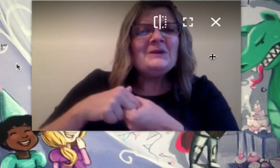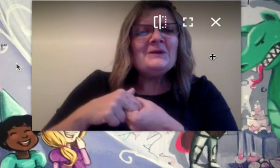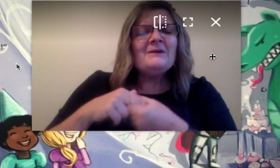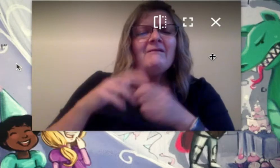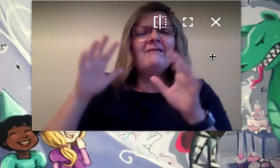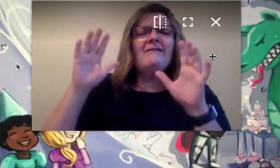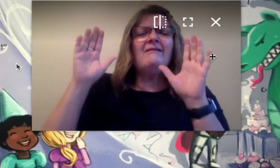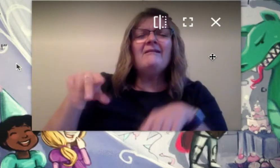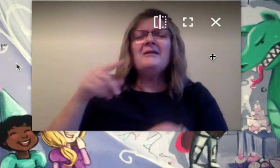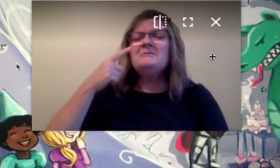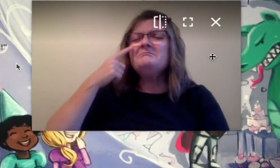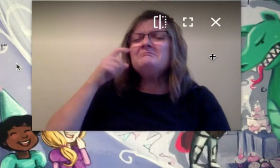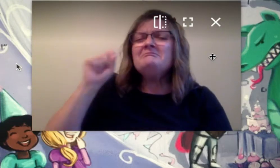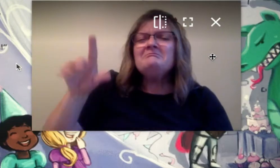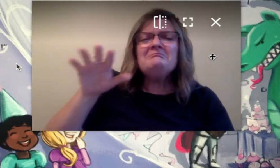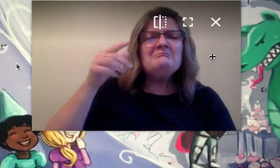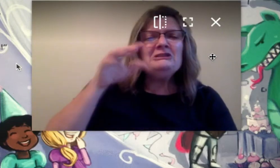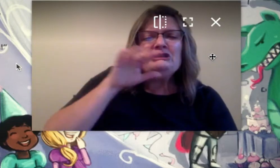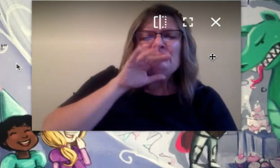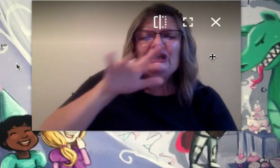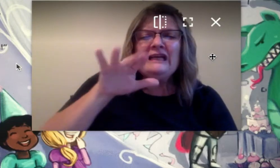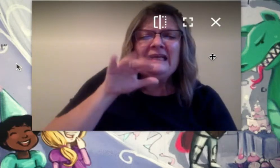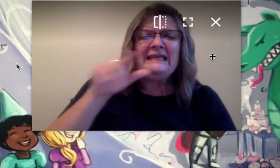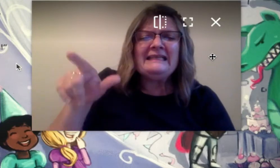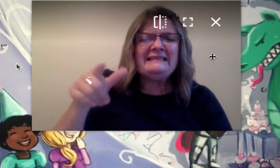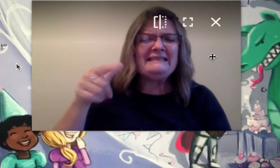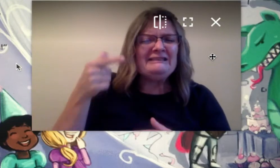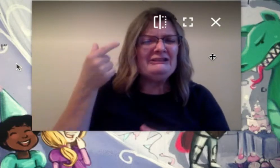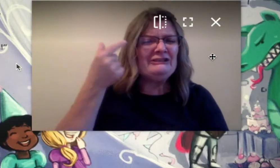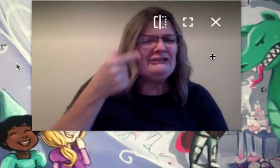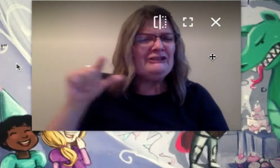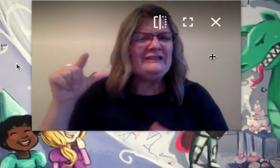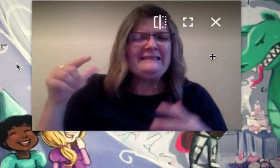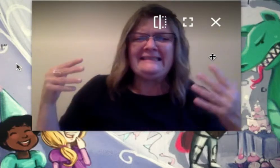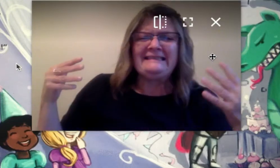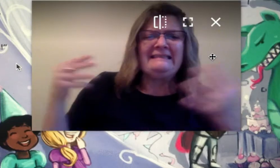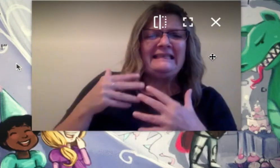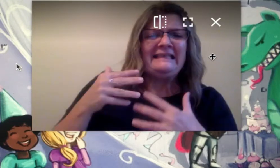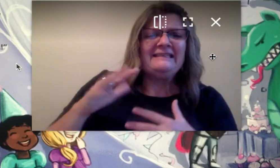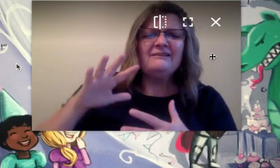A scaly green dragon will crash the ball,